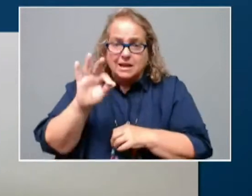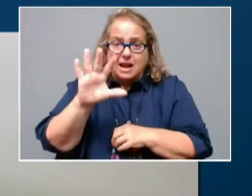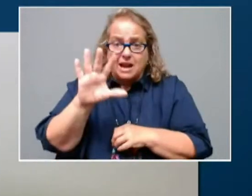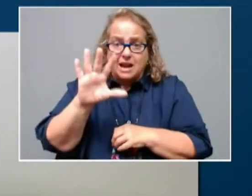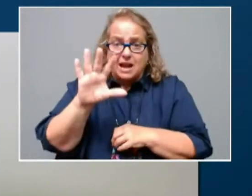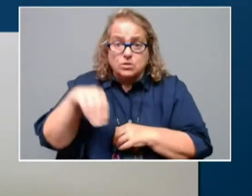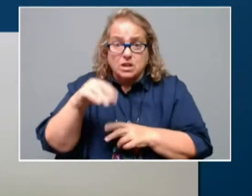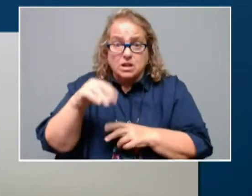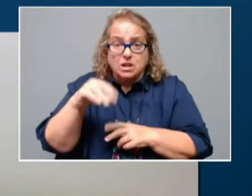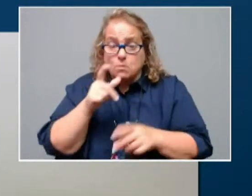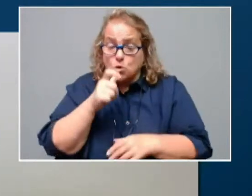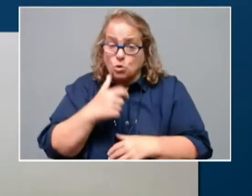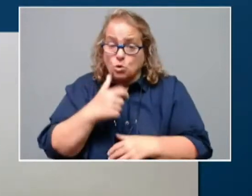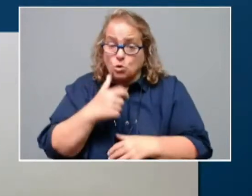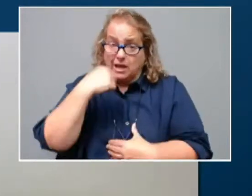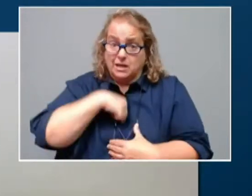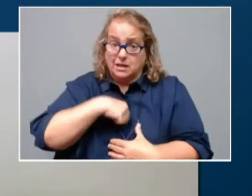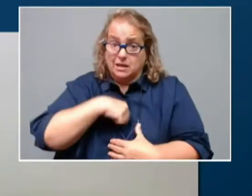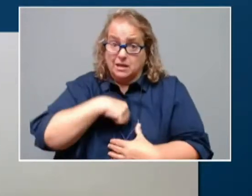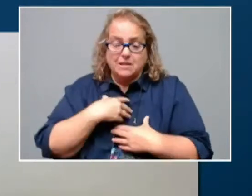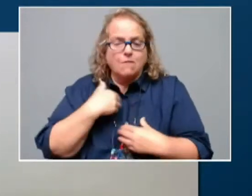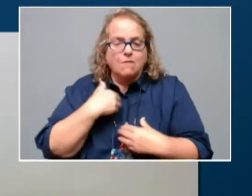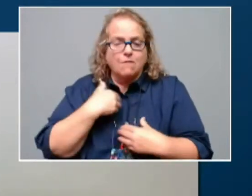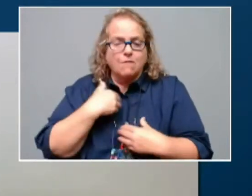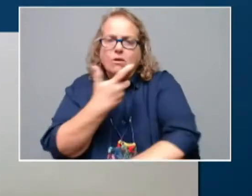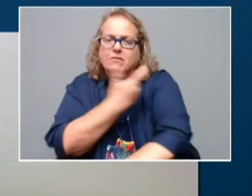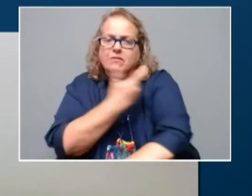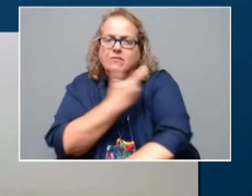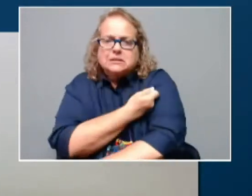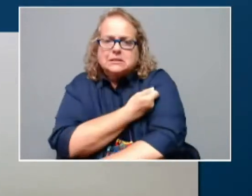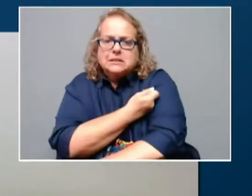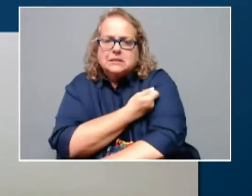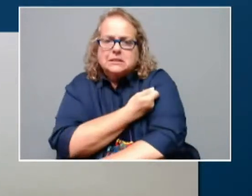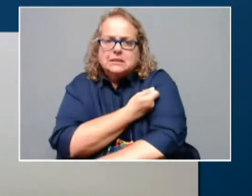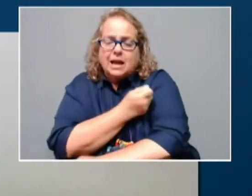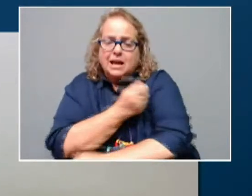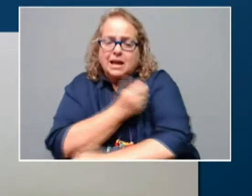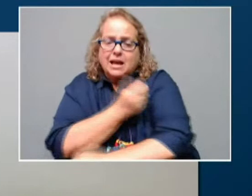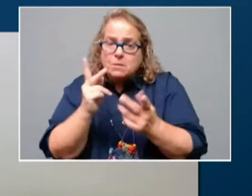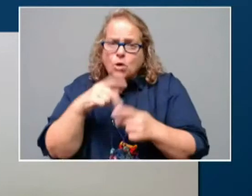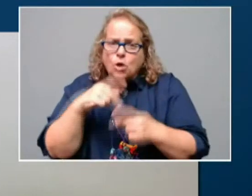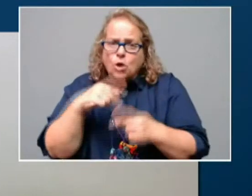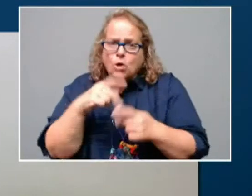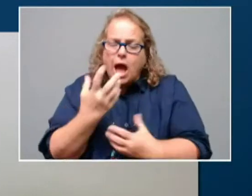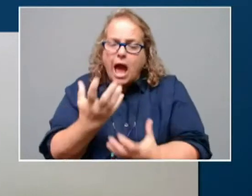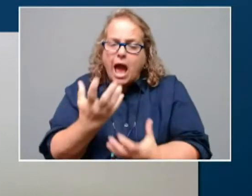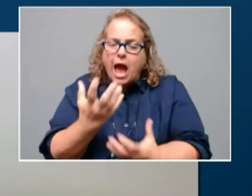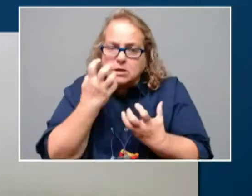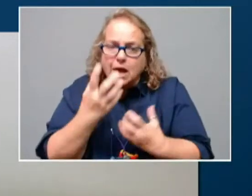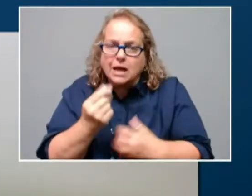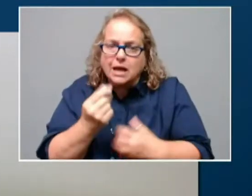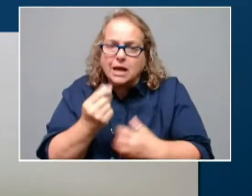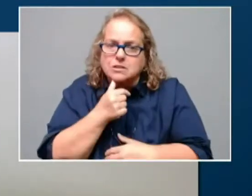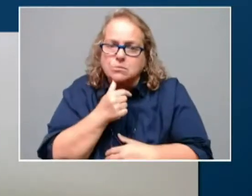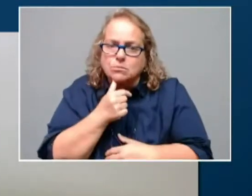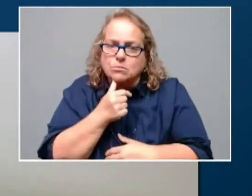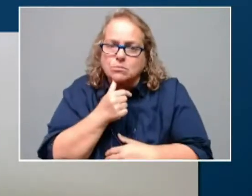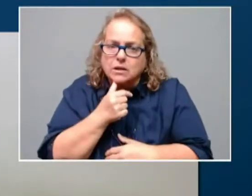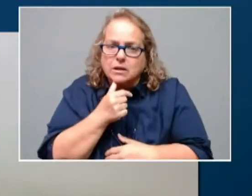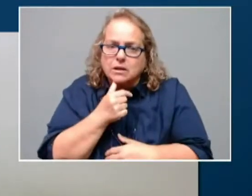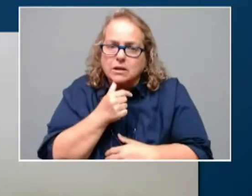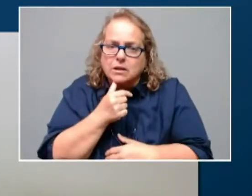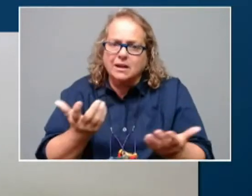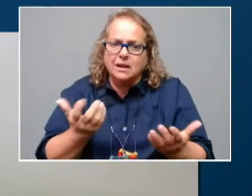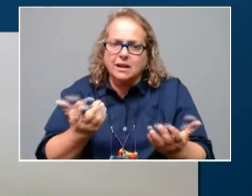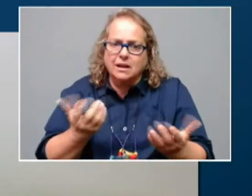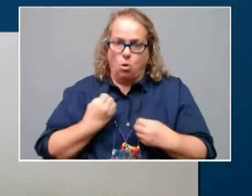And some of these people look so disappointed or so angry. Just a whole sequela of emotions that come out